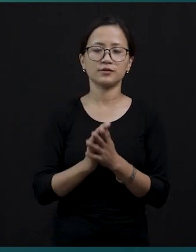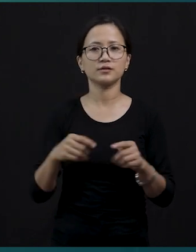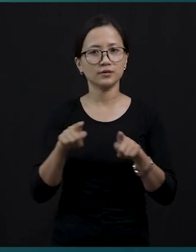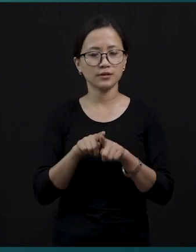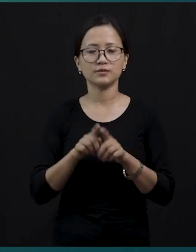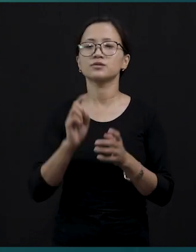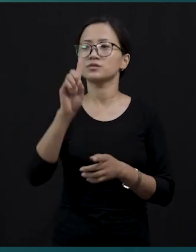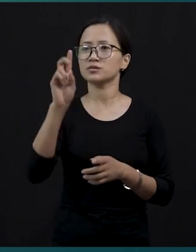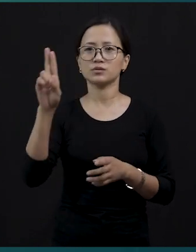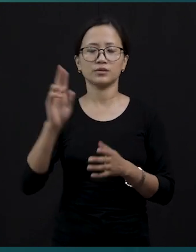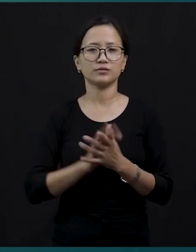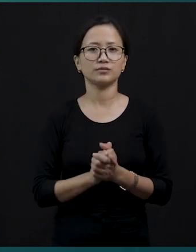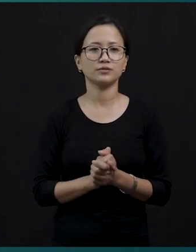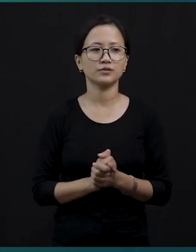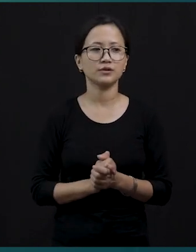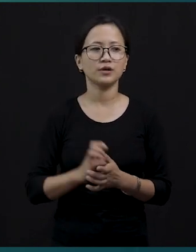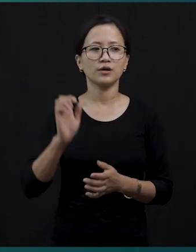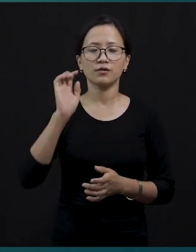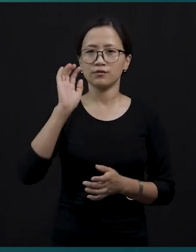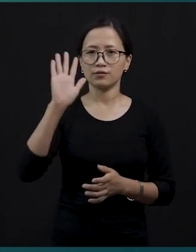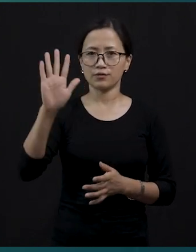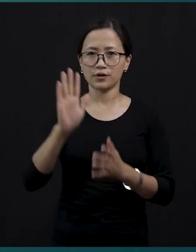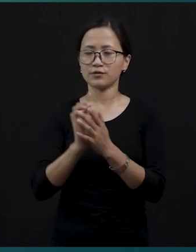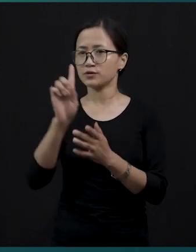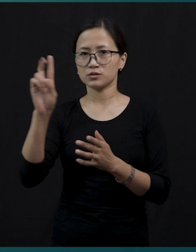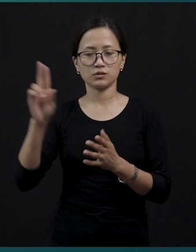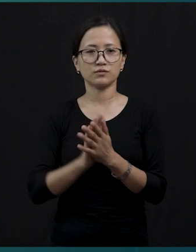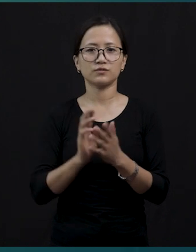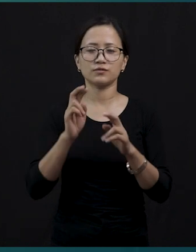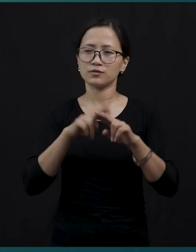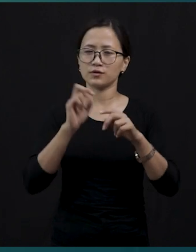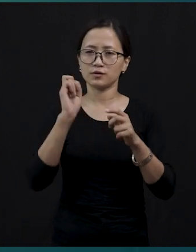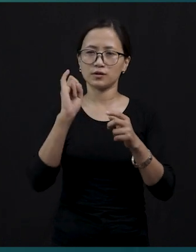512, right? So you need to write it down 5, F-I-V-E, 5,